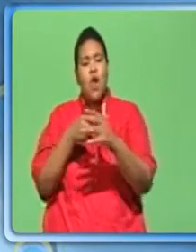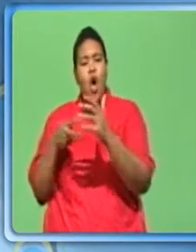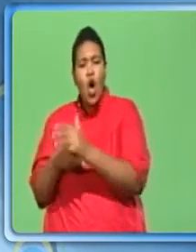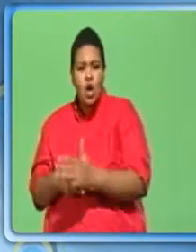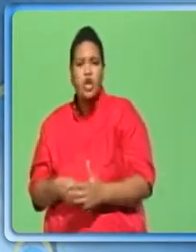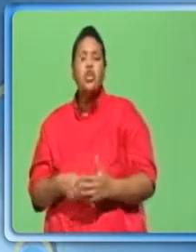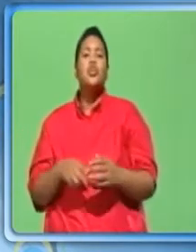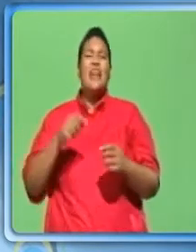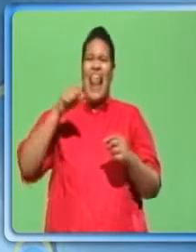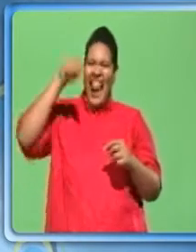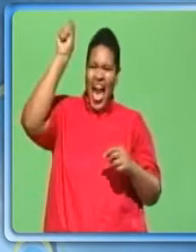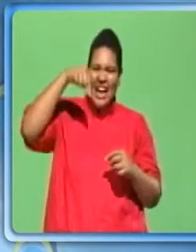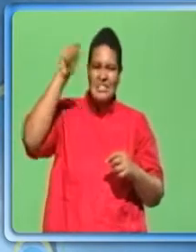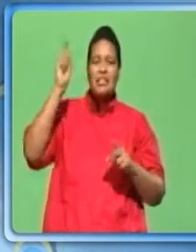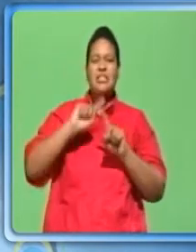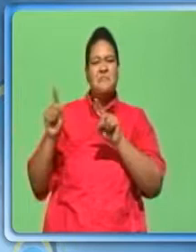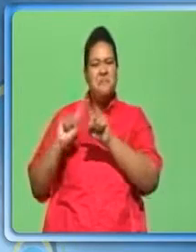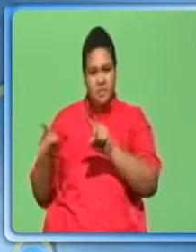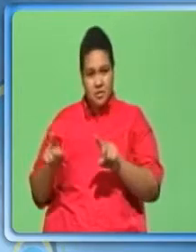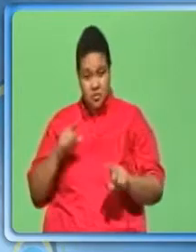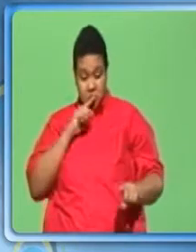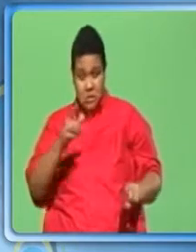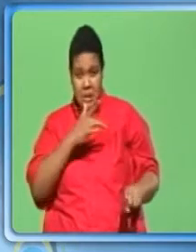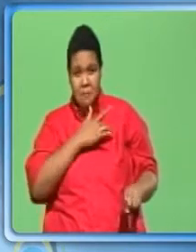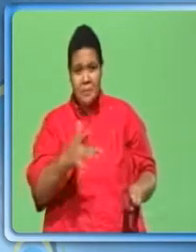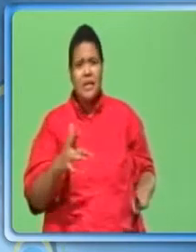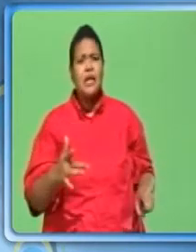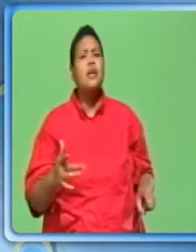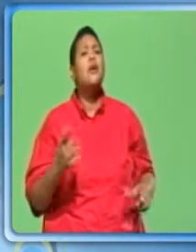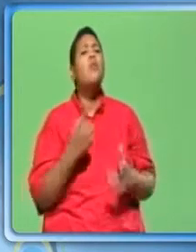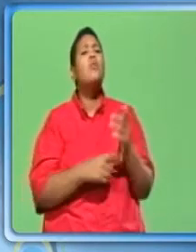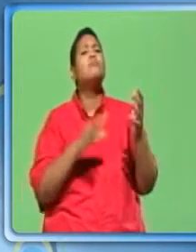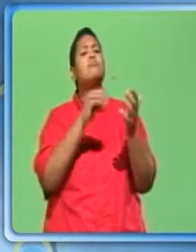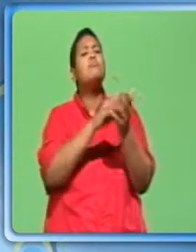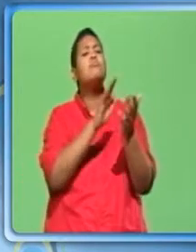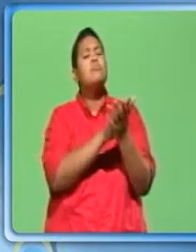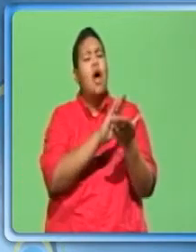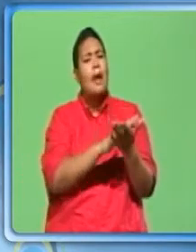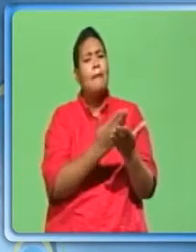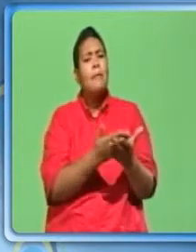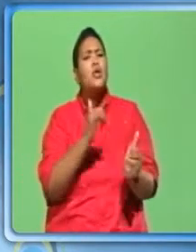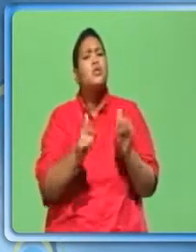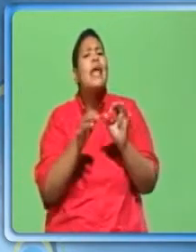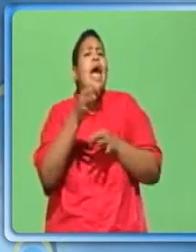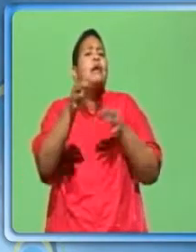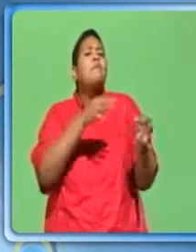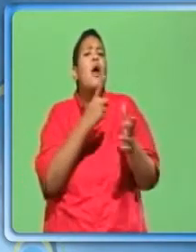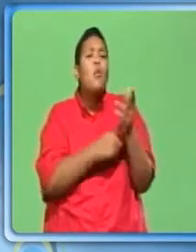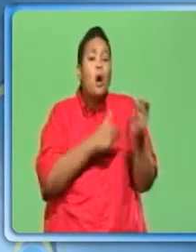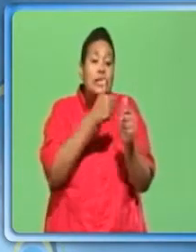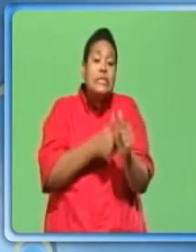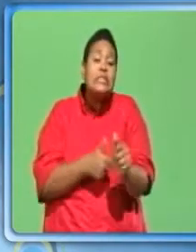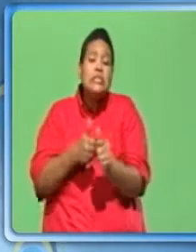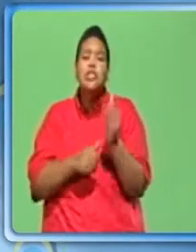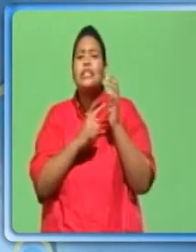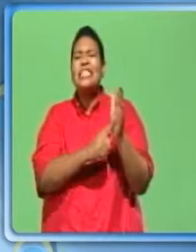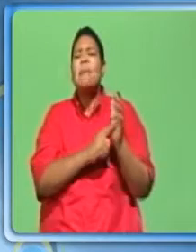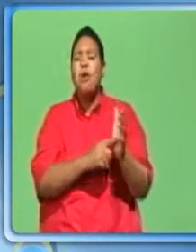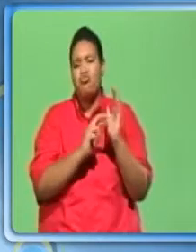switches, and so on. There is usually a legend on the page which explains what each symbol